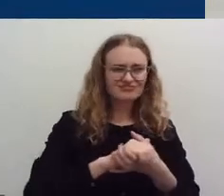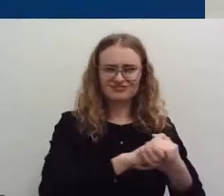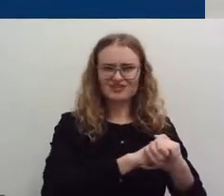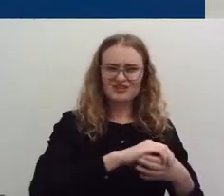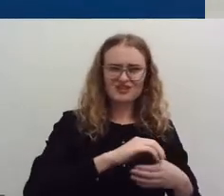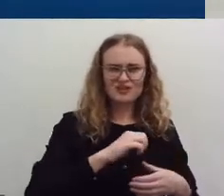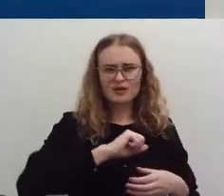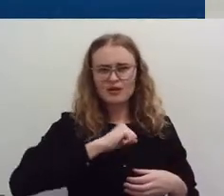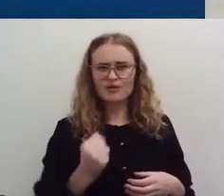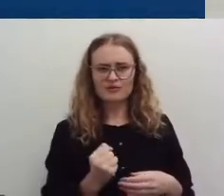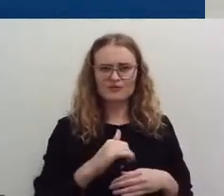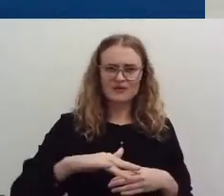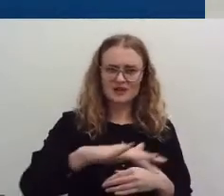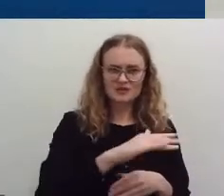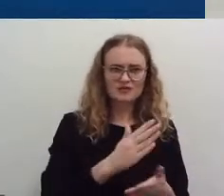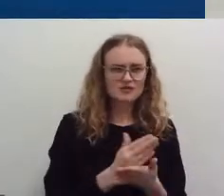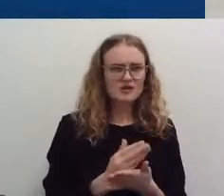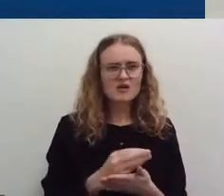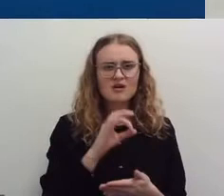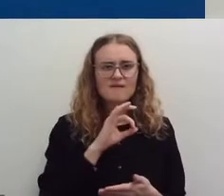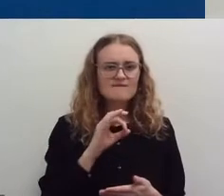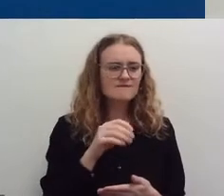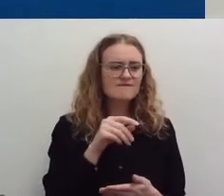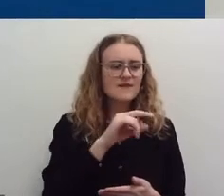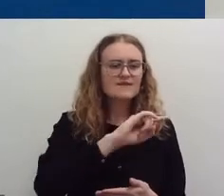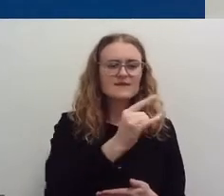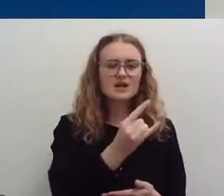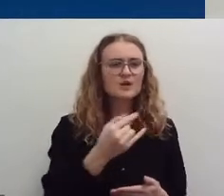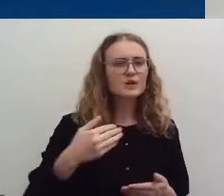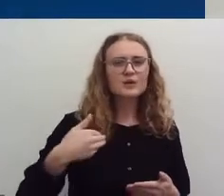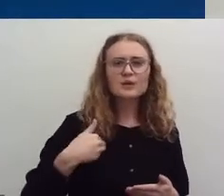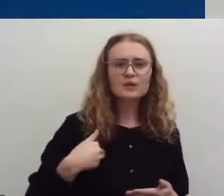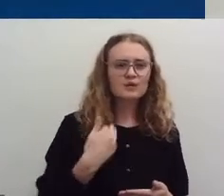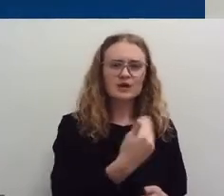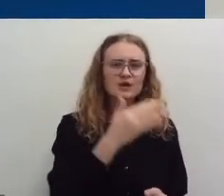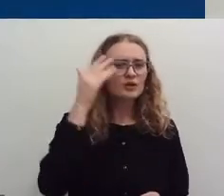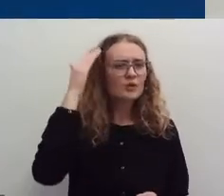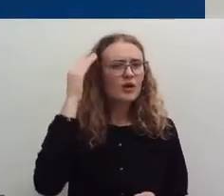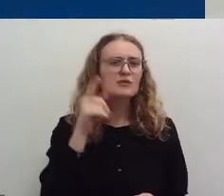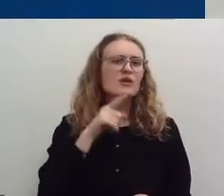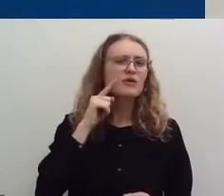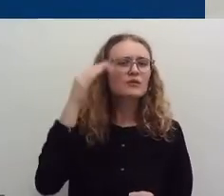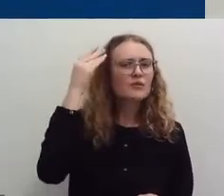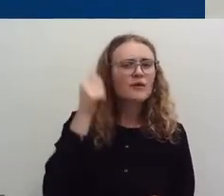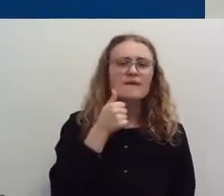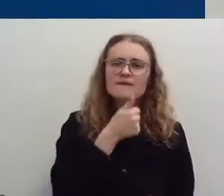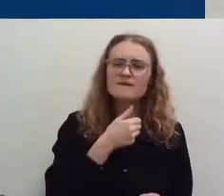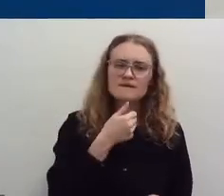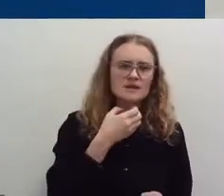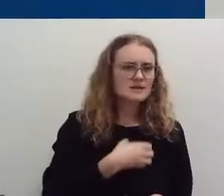children themselves. So the key idea of our work shall be that we shall